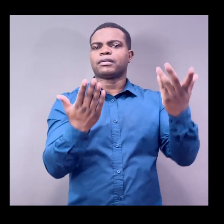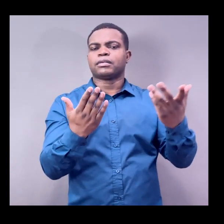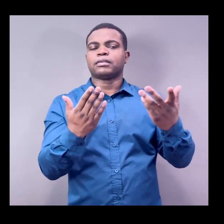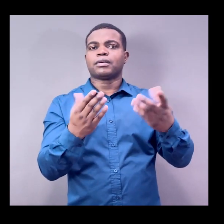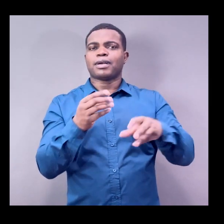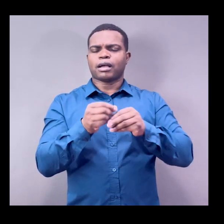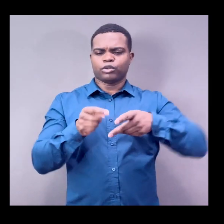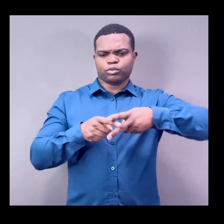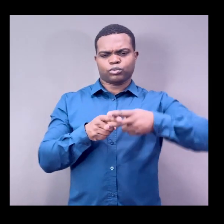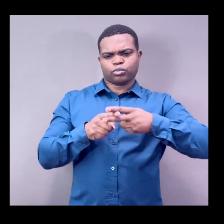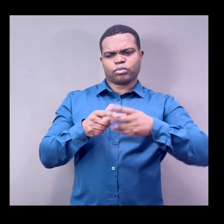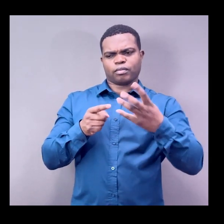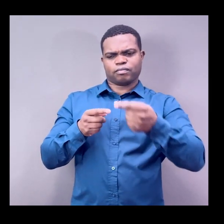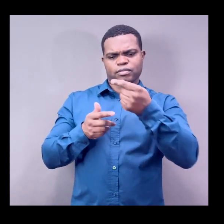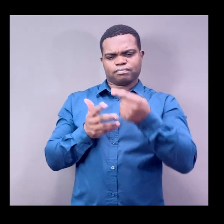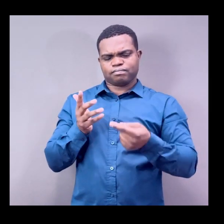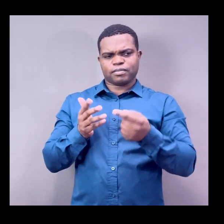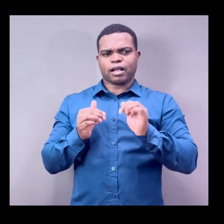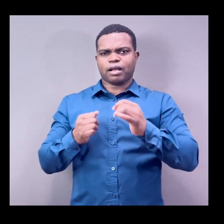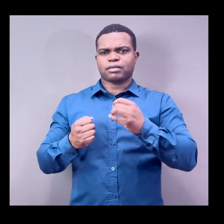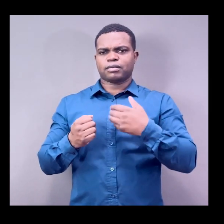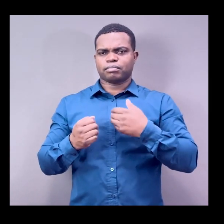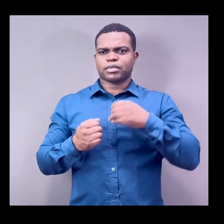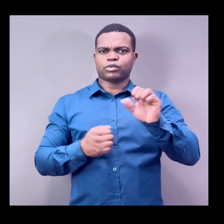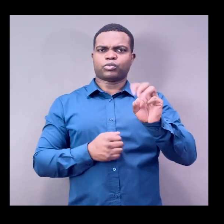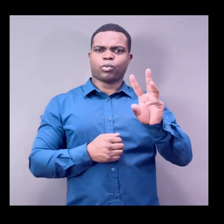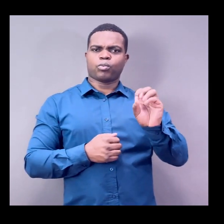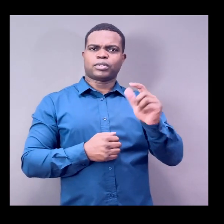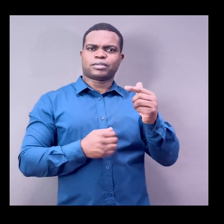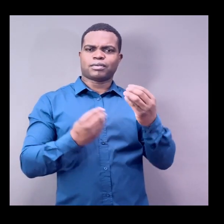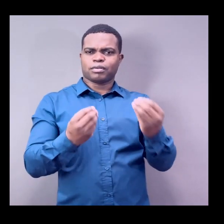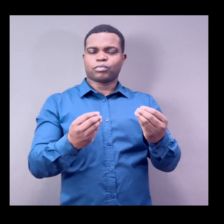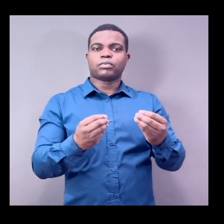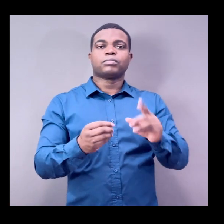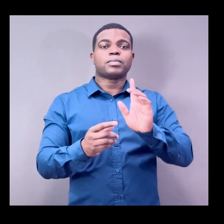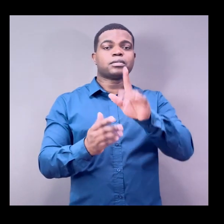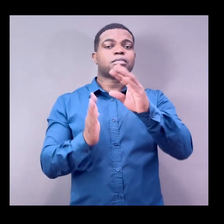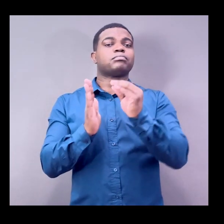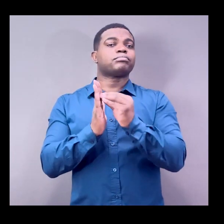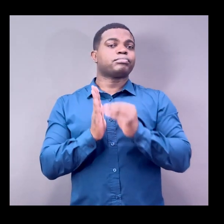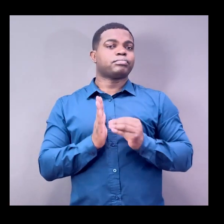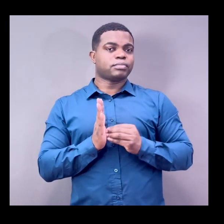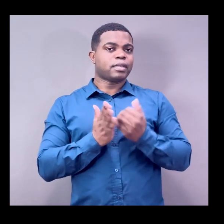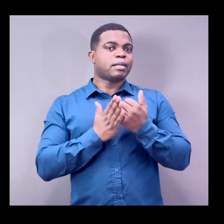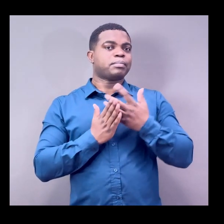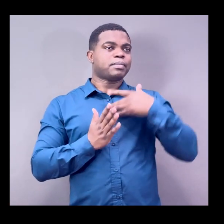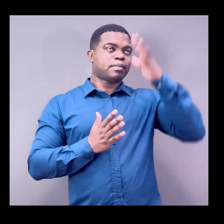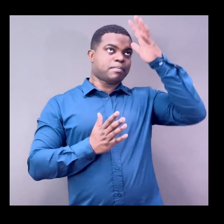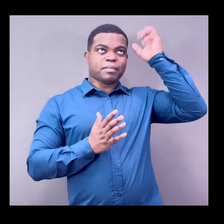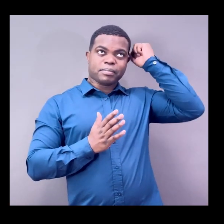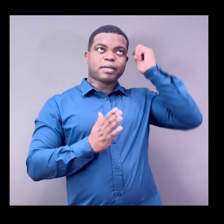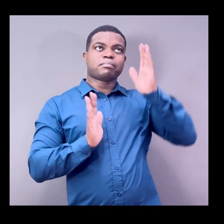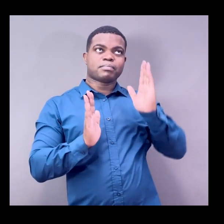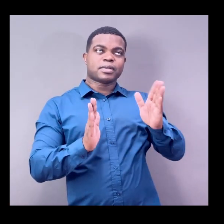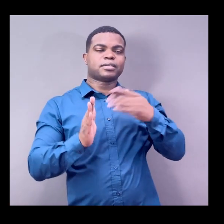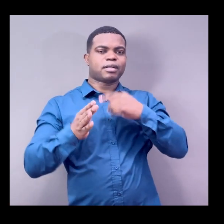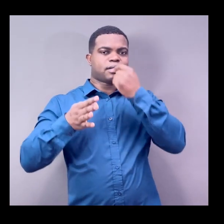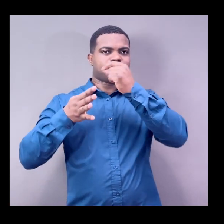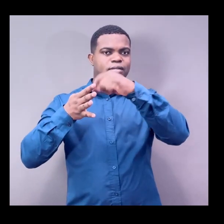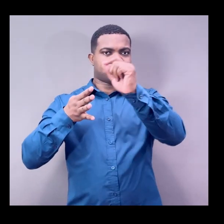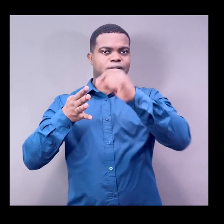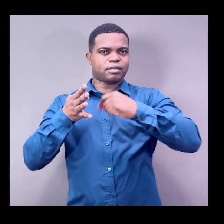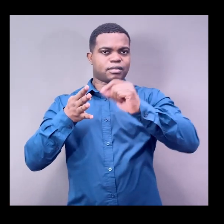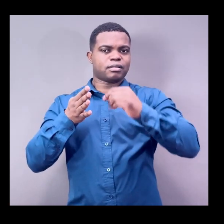the tools you are going to be using. Remember, we have discussed about different tools you can use to conduct SWOT